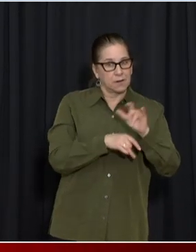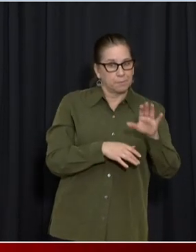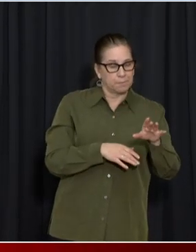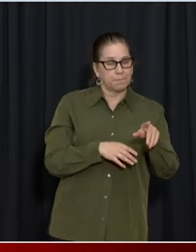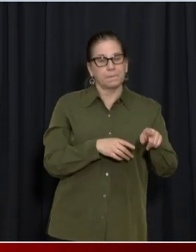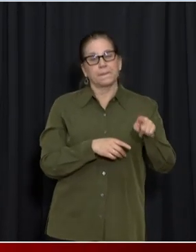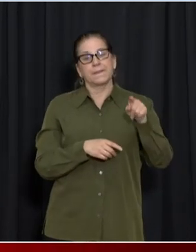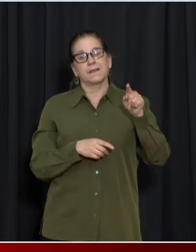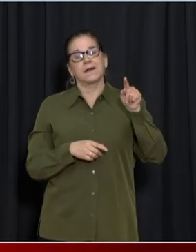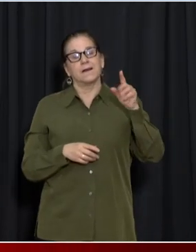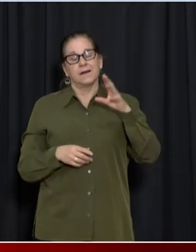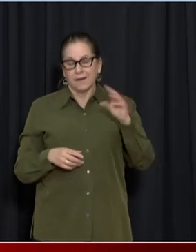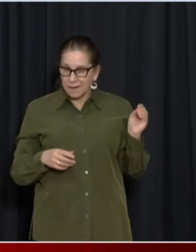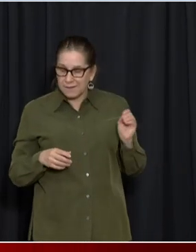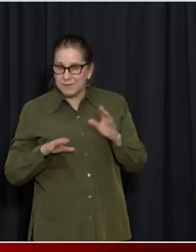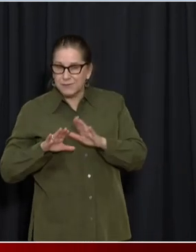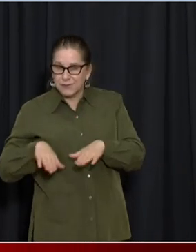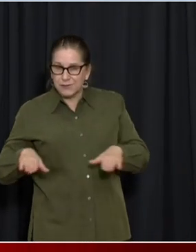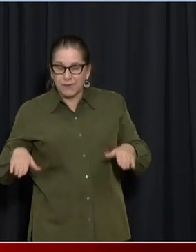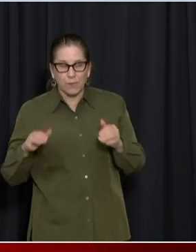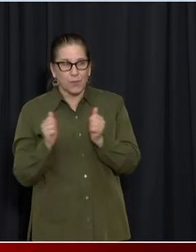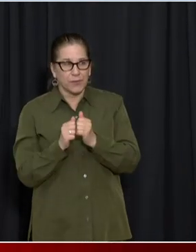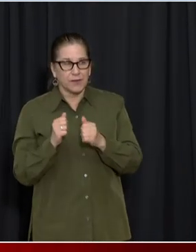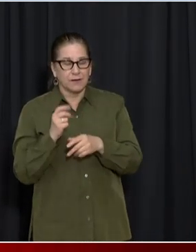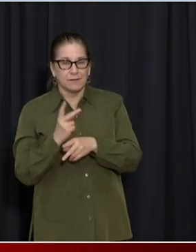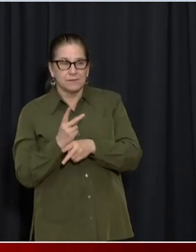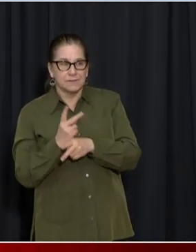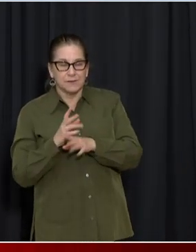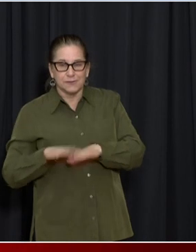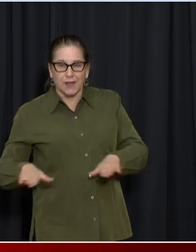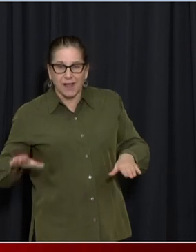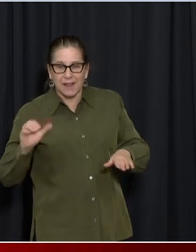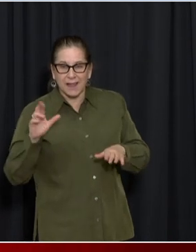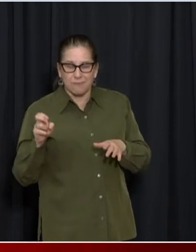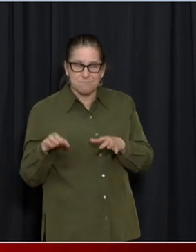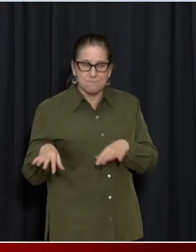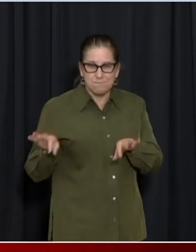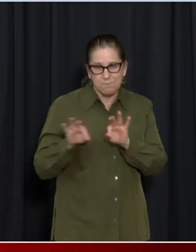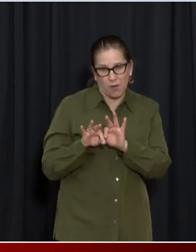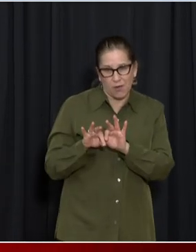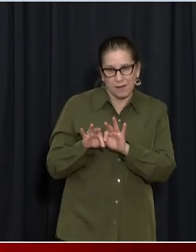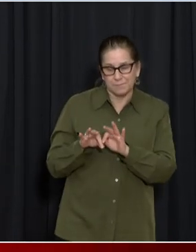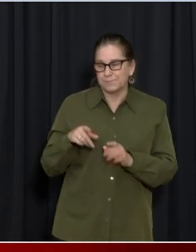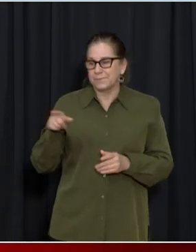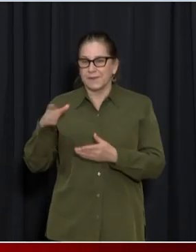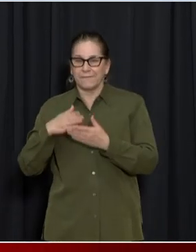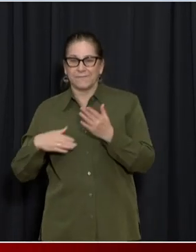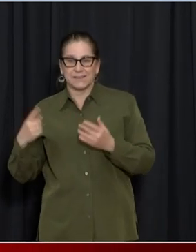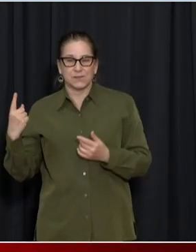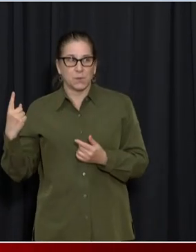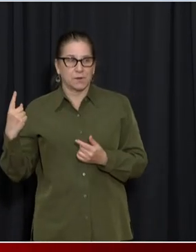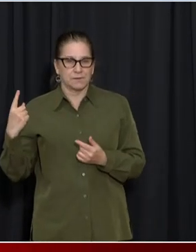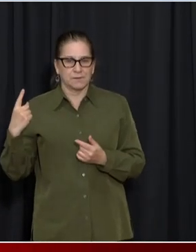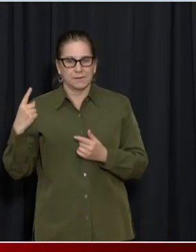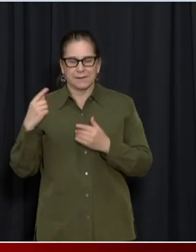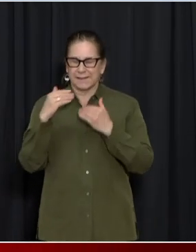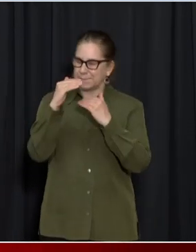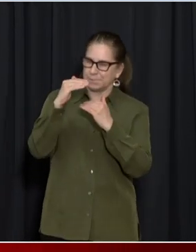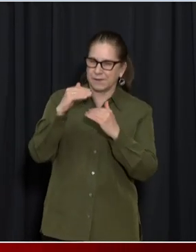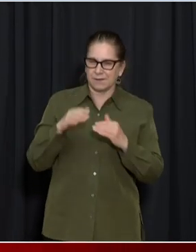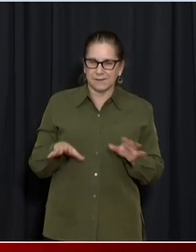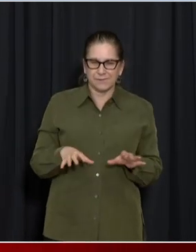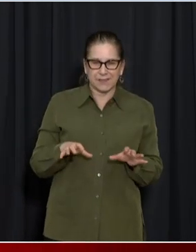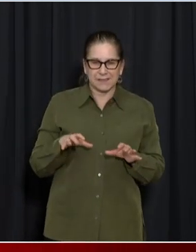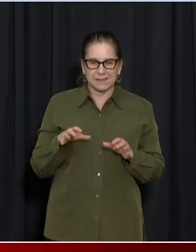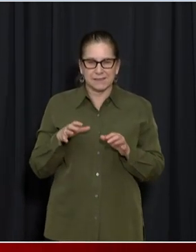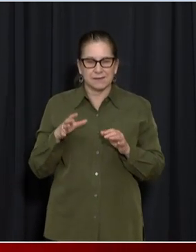children. Stage 1 is recommended to include limited activities and offerings such as childcare with restrictions and prioritized for children